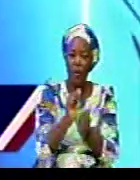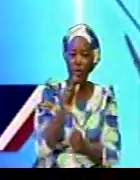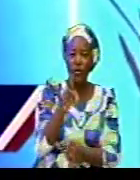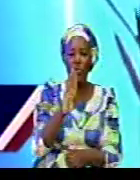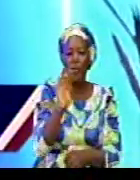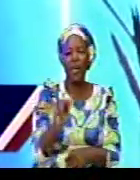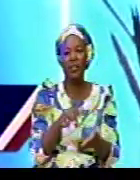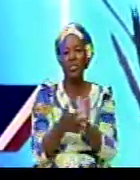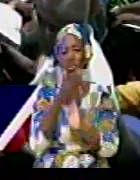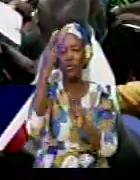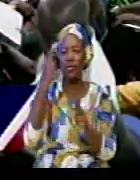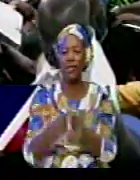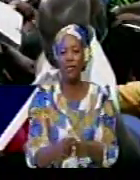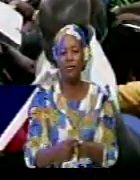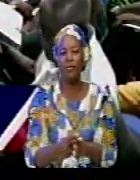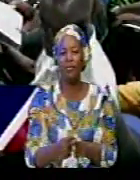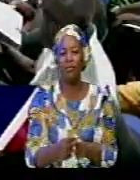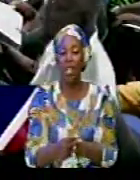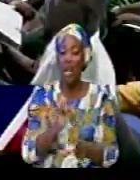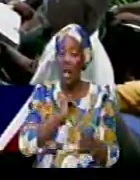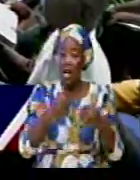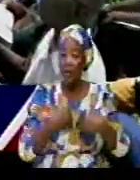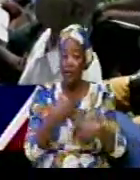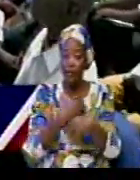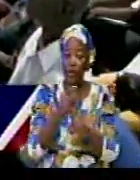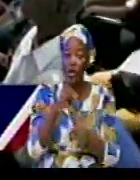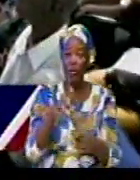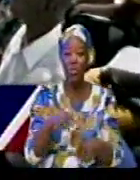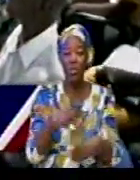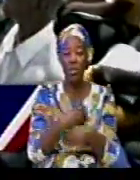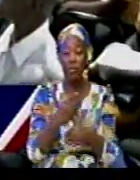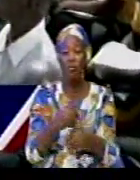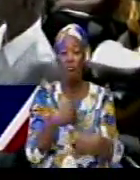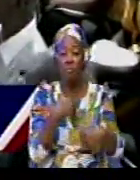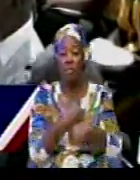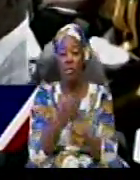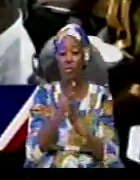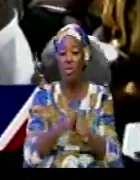this day, it will not pass you by.